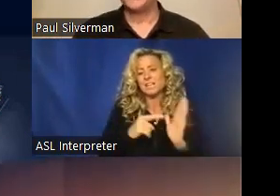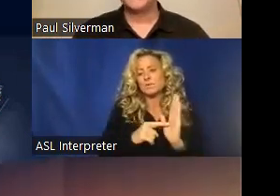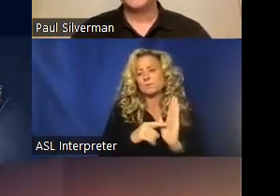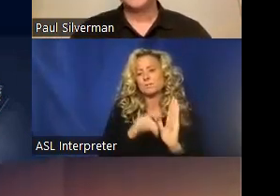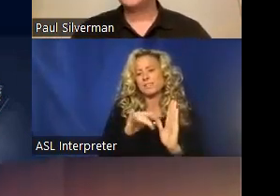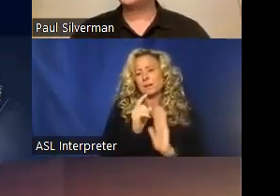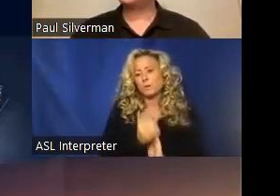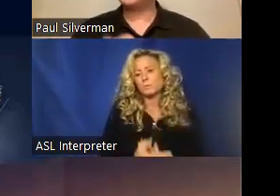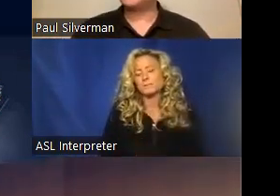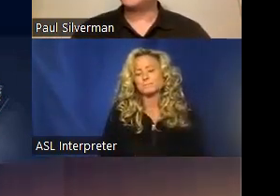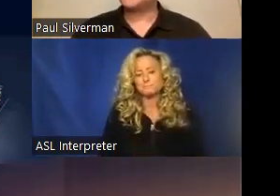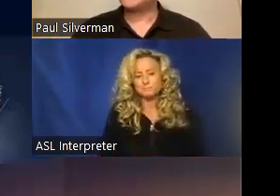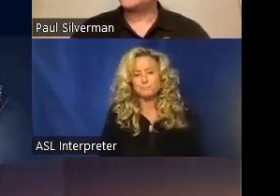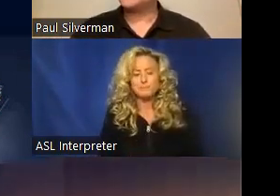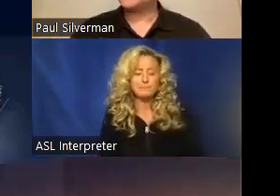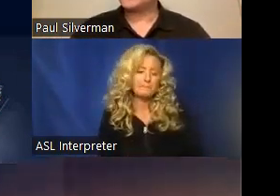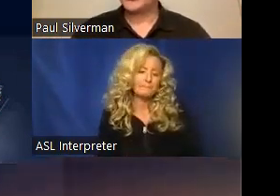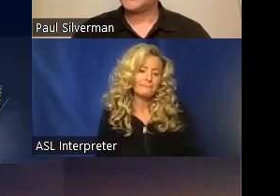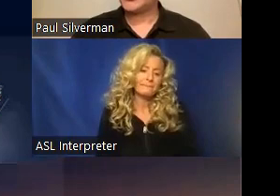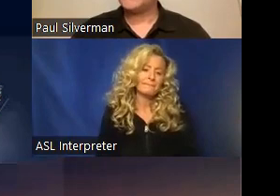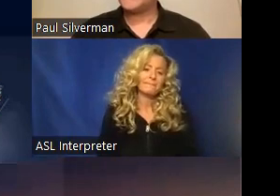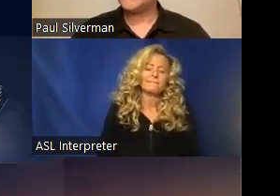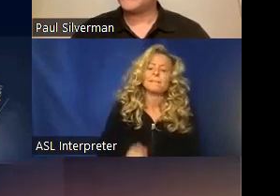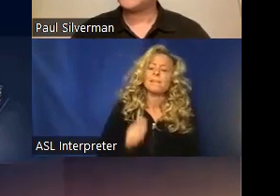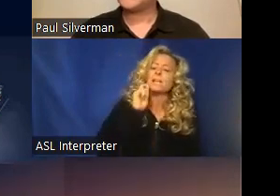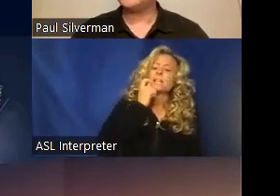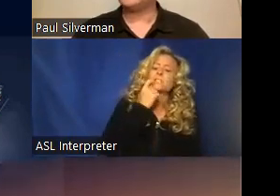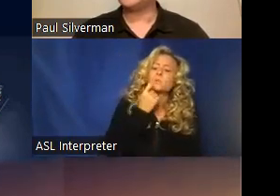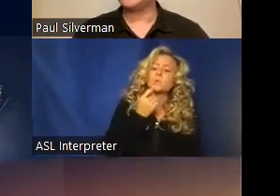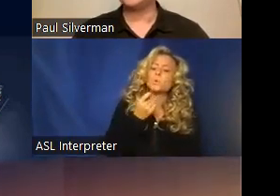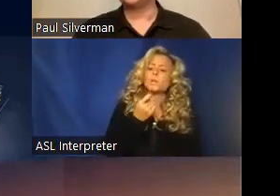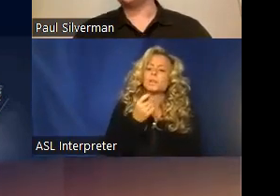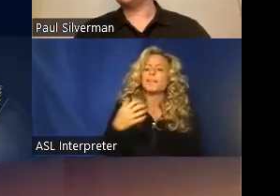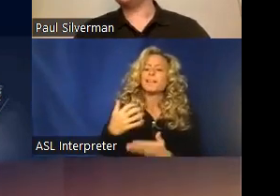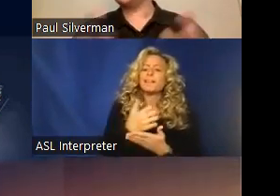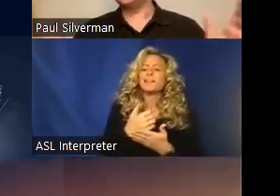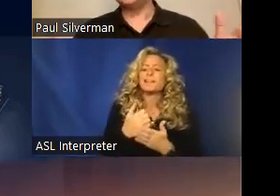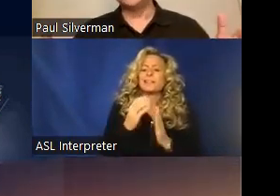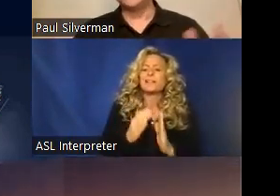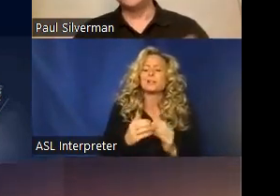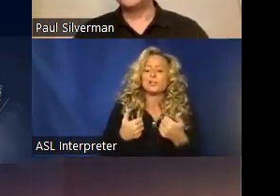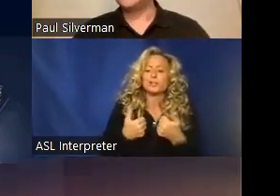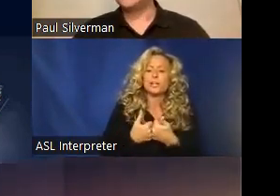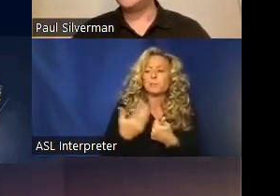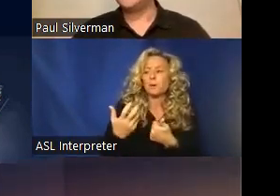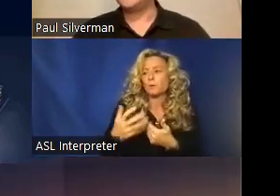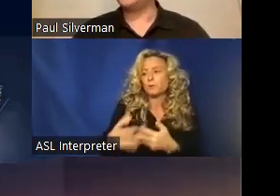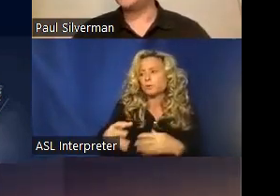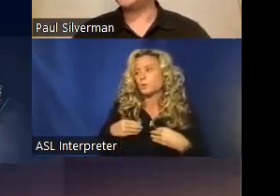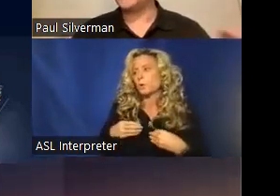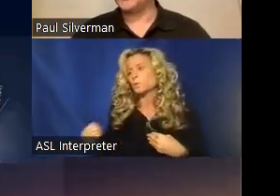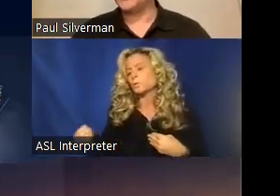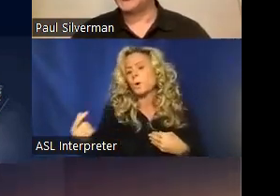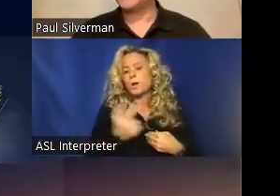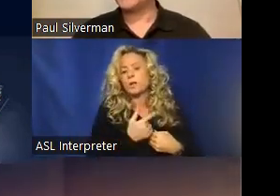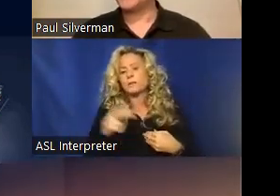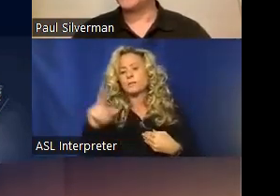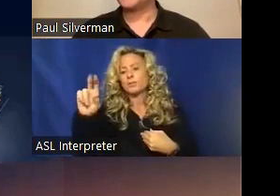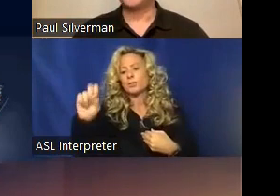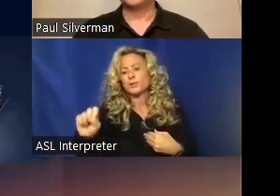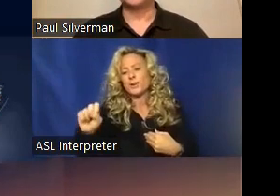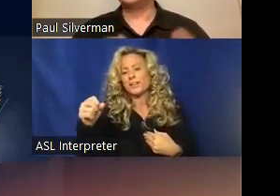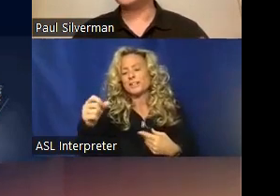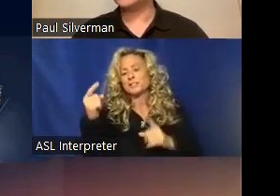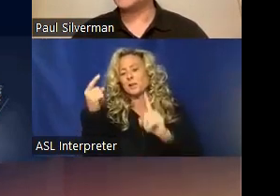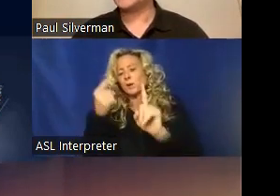moment. So it becomes very much like a cool collector game for folks who say, I want to own all of the US goals that were